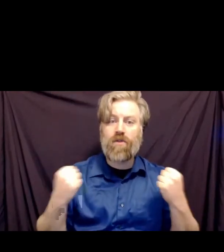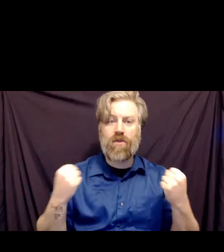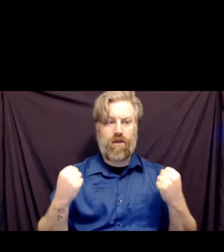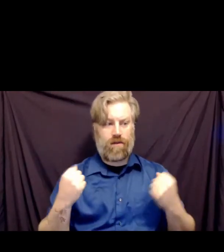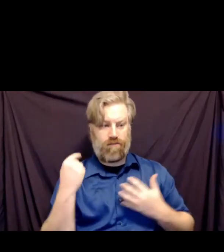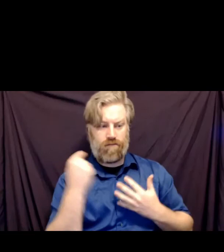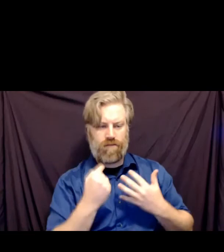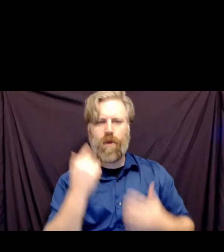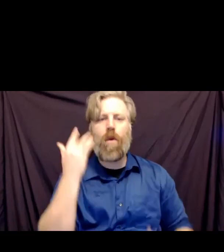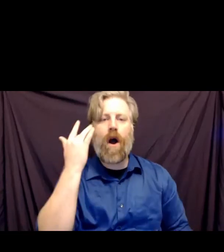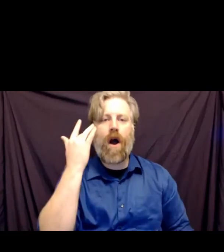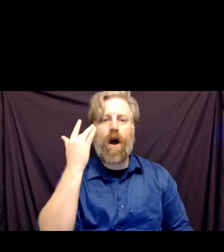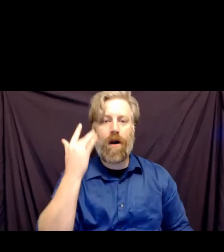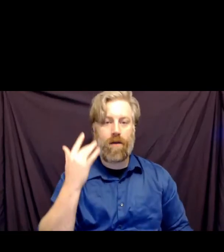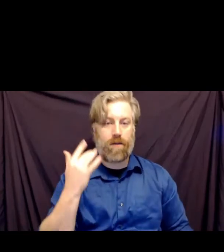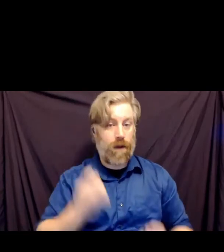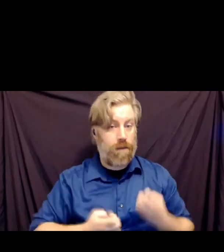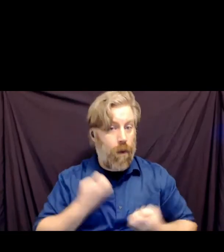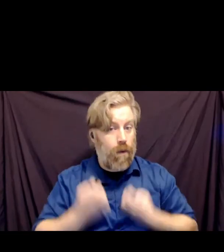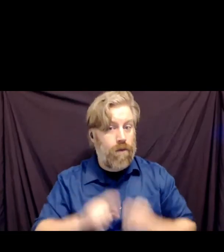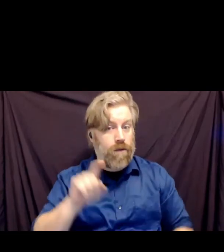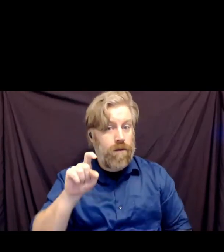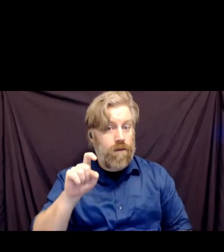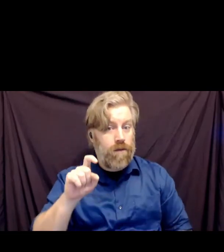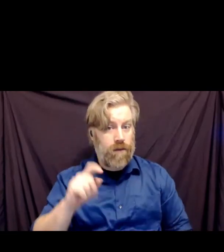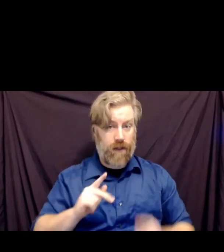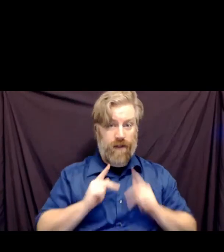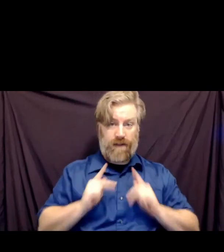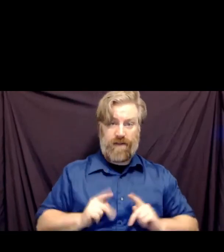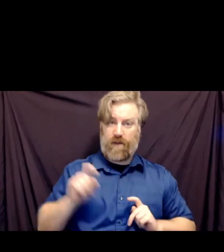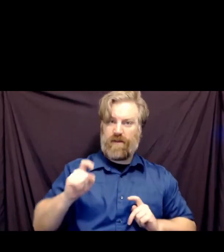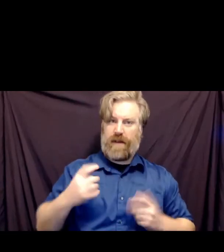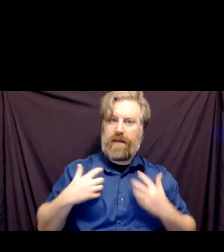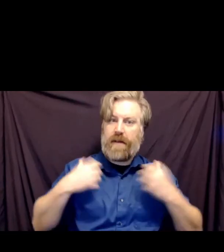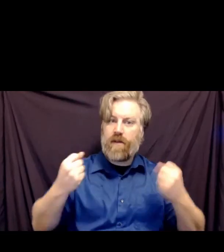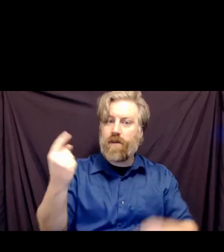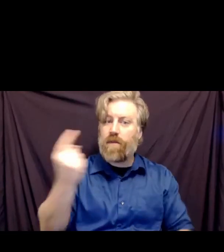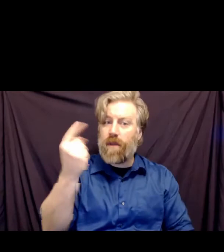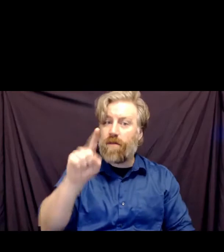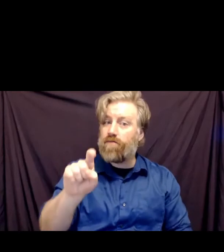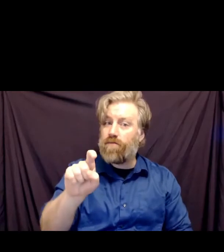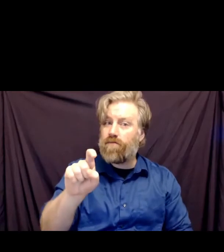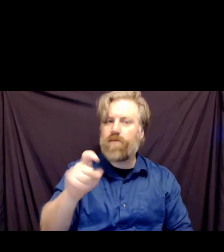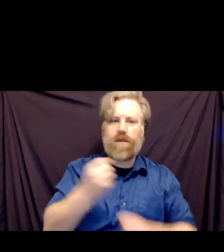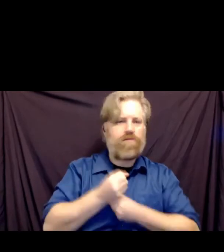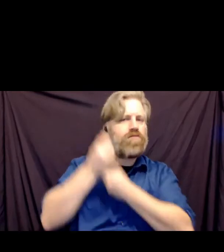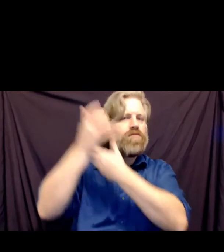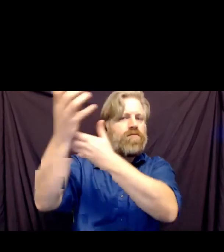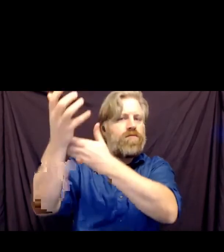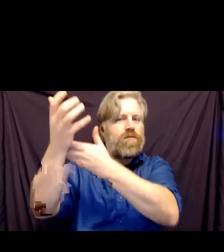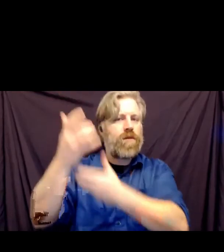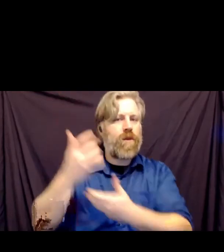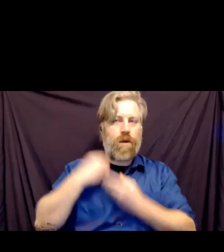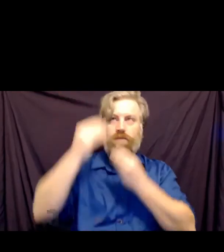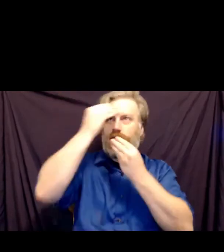it something emotional? Is it to heal something physical? But it's very, very important that we have our purpose stated so we